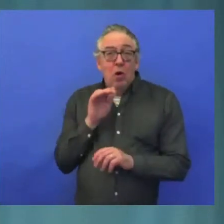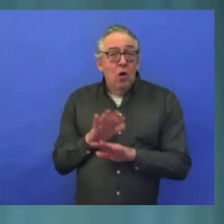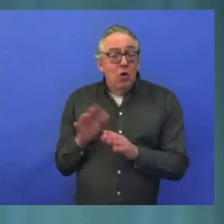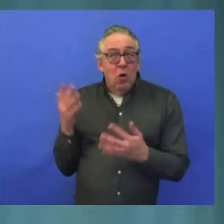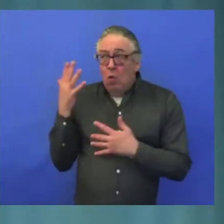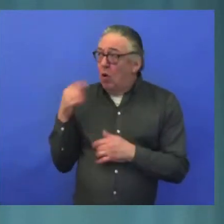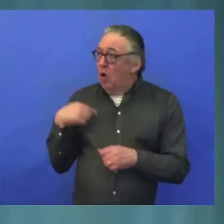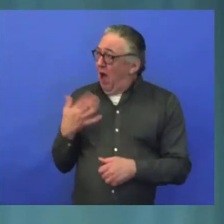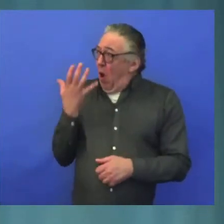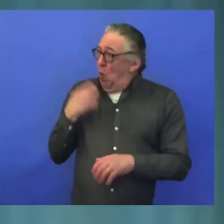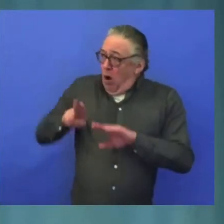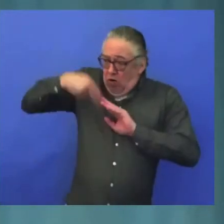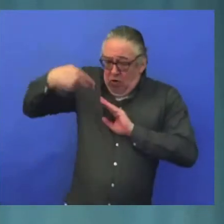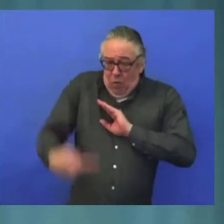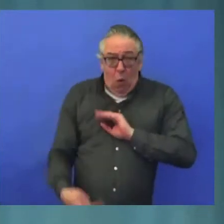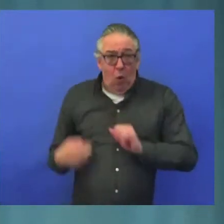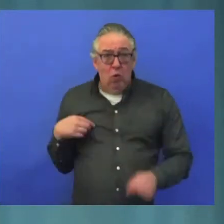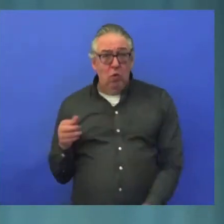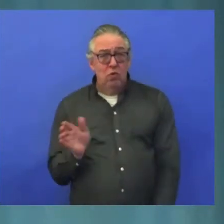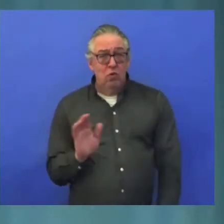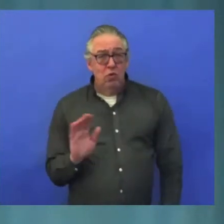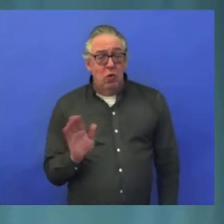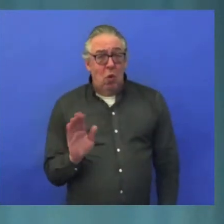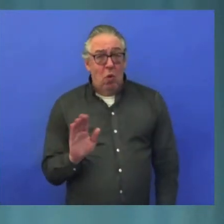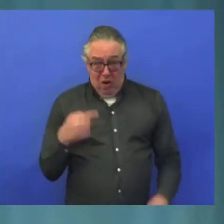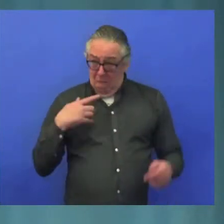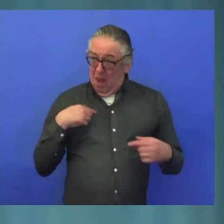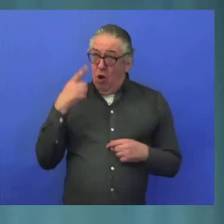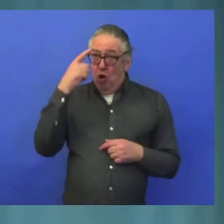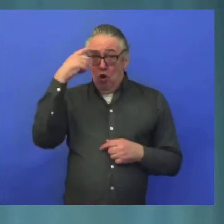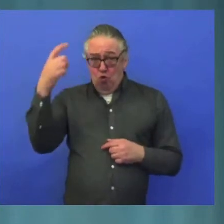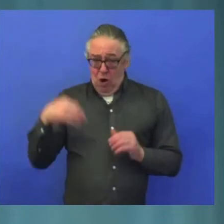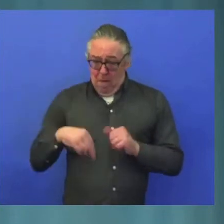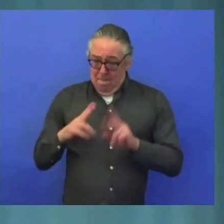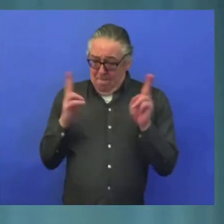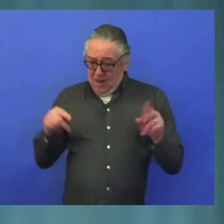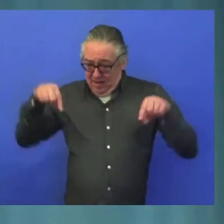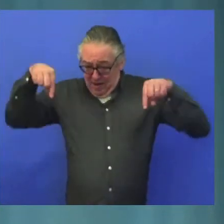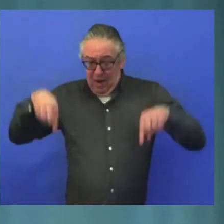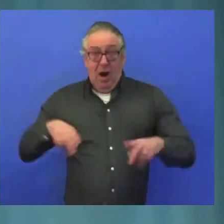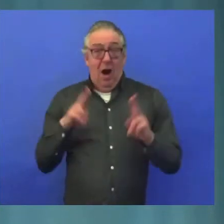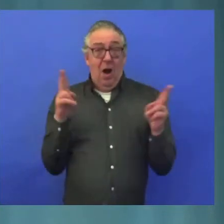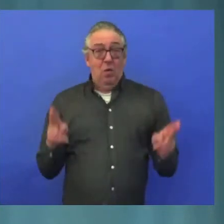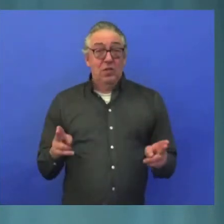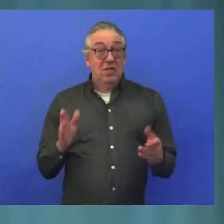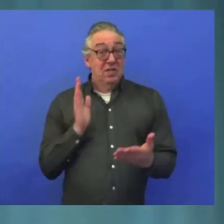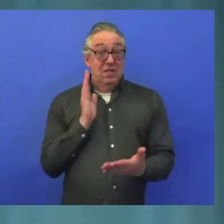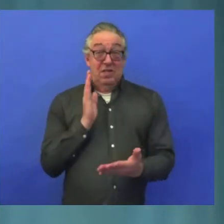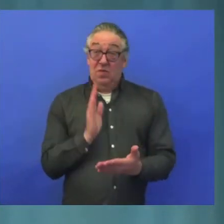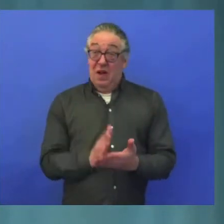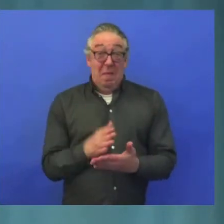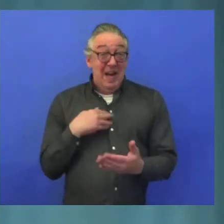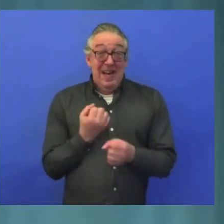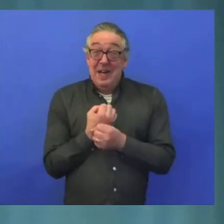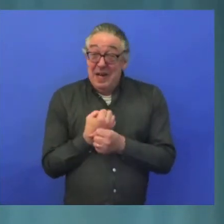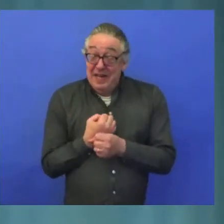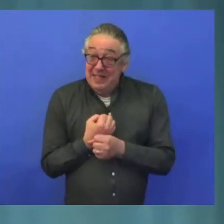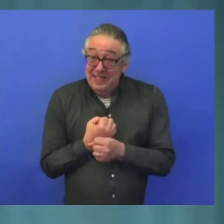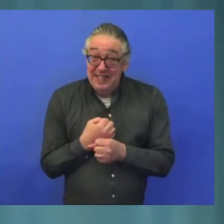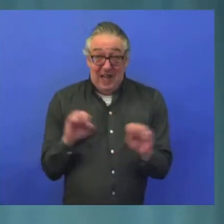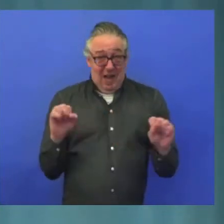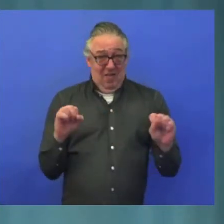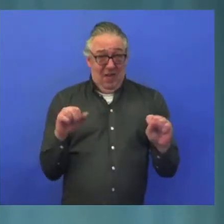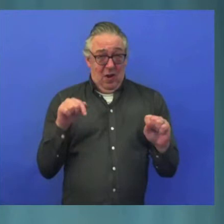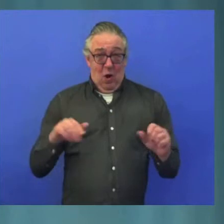because I'm living my dream here and I'm highly saving every next step on this roof, because I